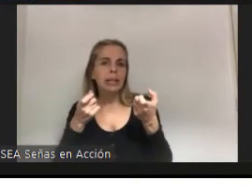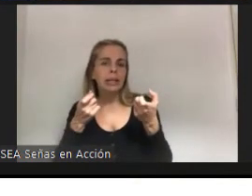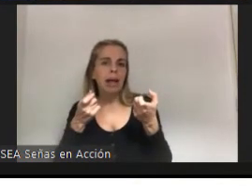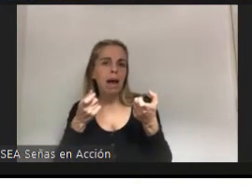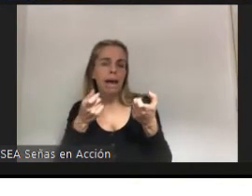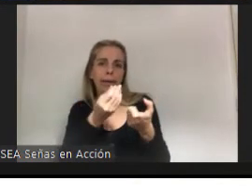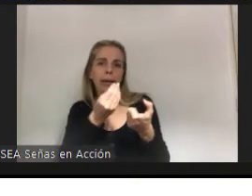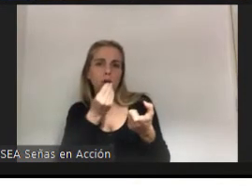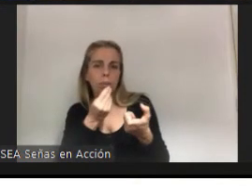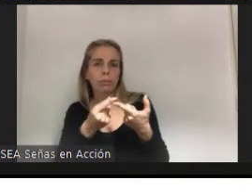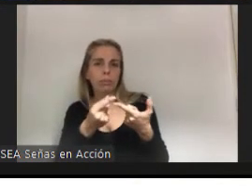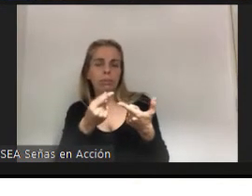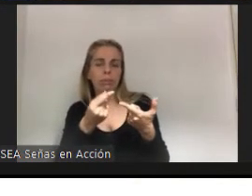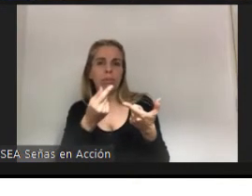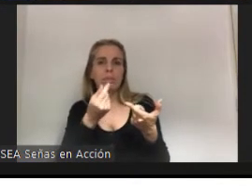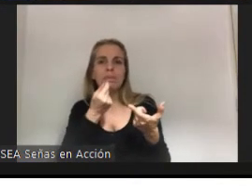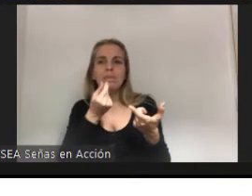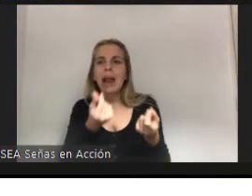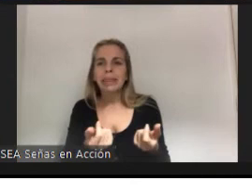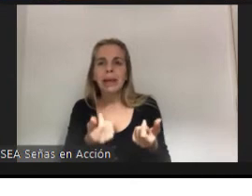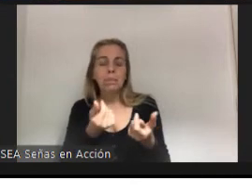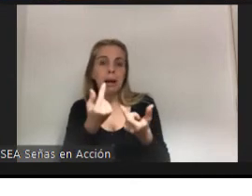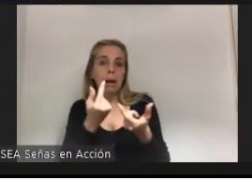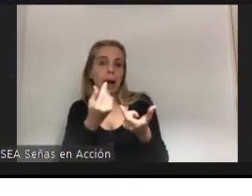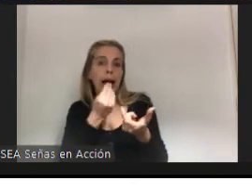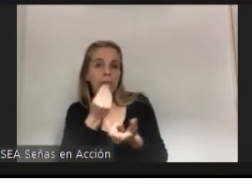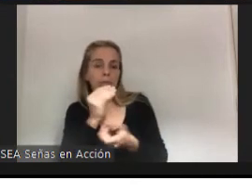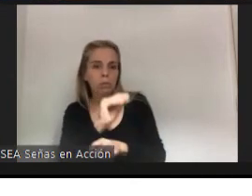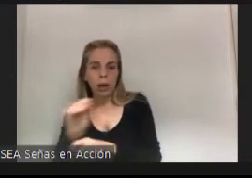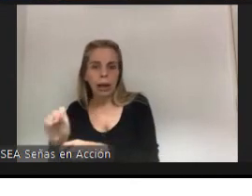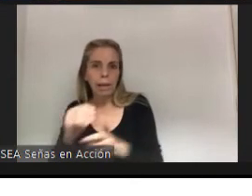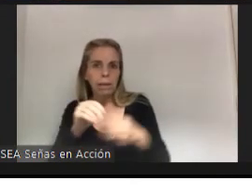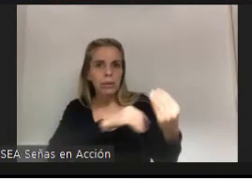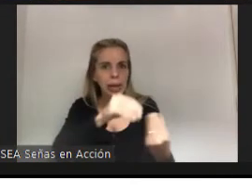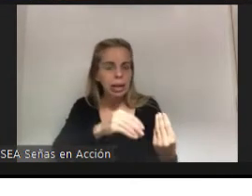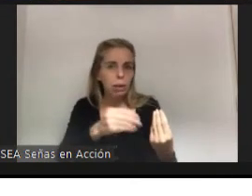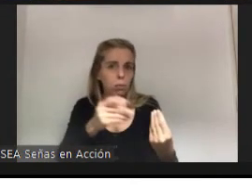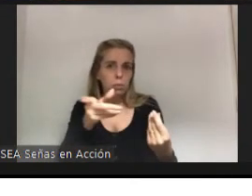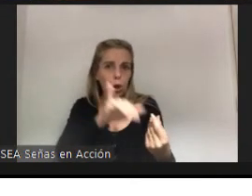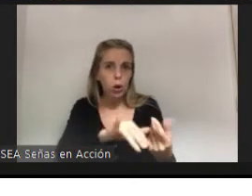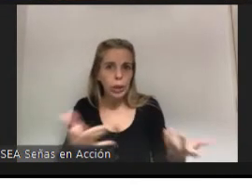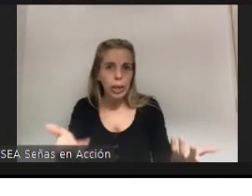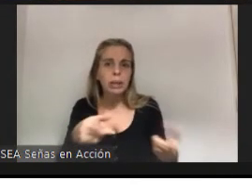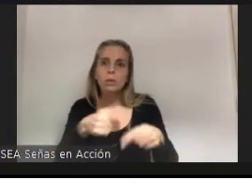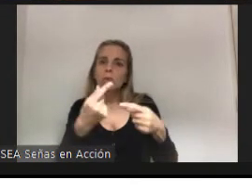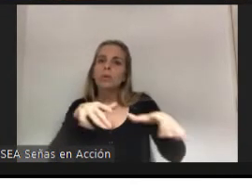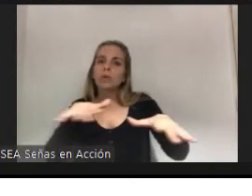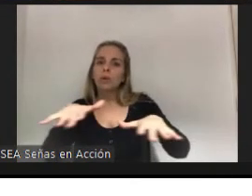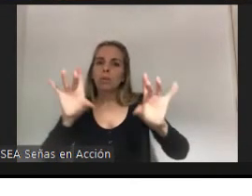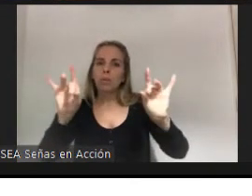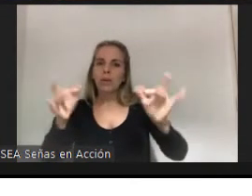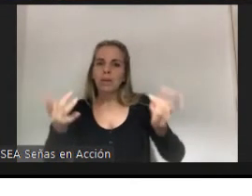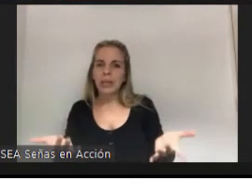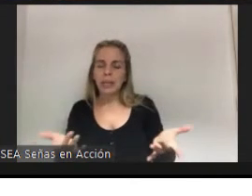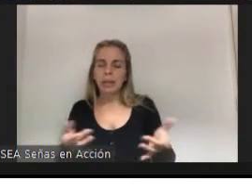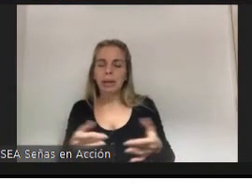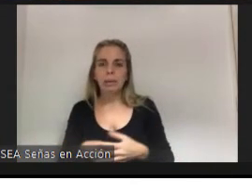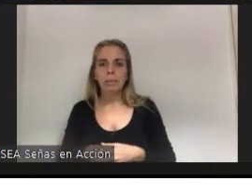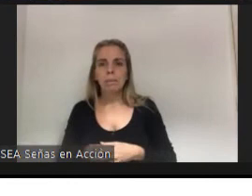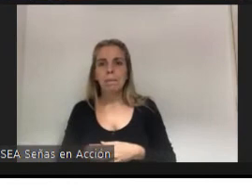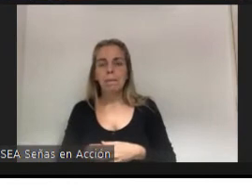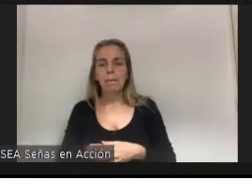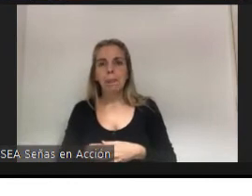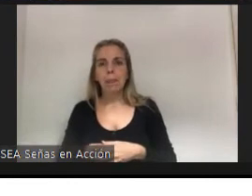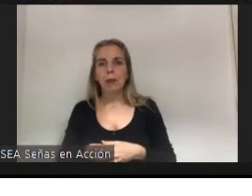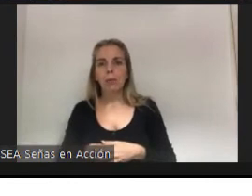make a living or who have to make ends meet on a daily basis is enormous. So these are quite complex situations. And here we